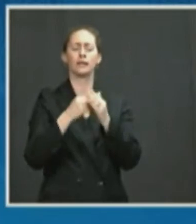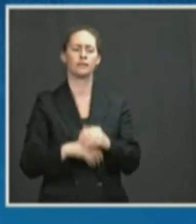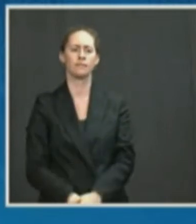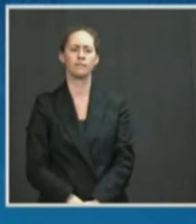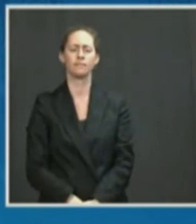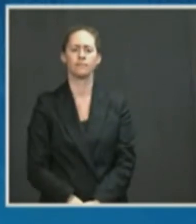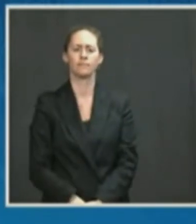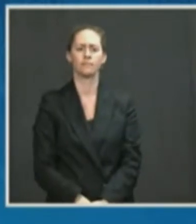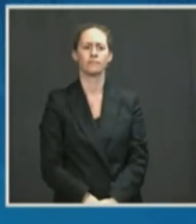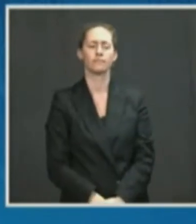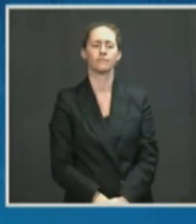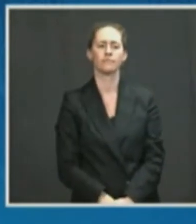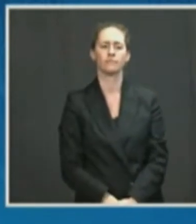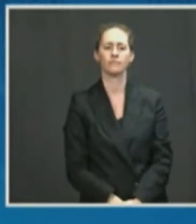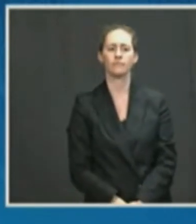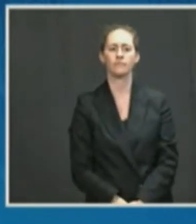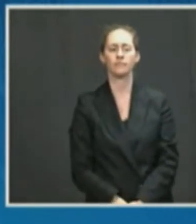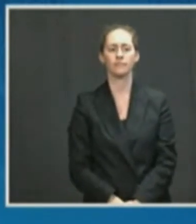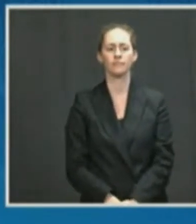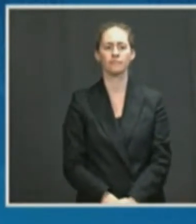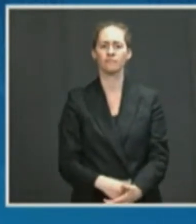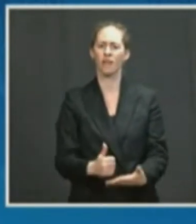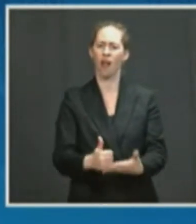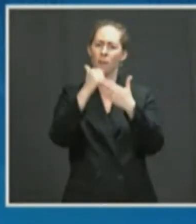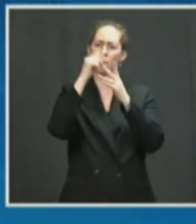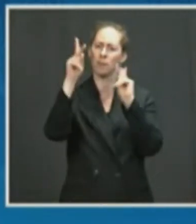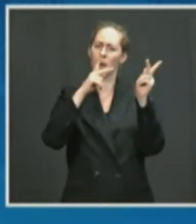to help them move ahead. Regarding